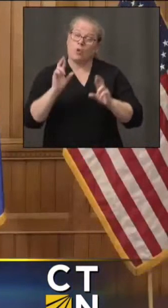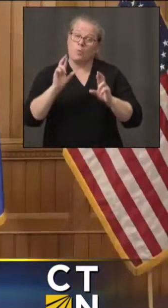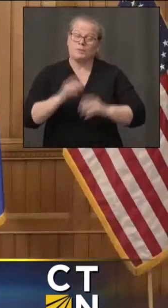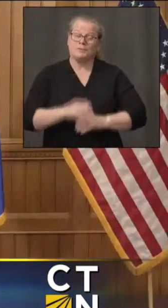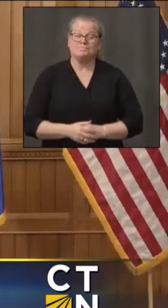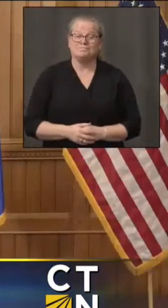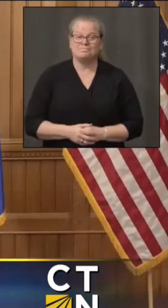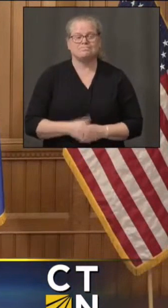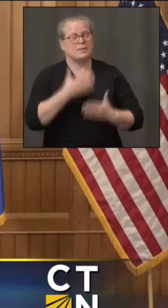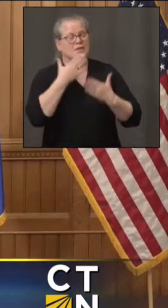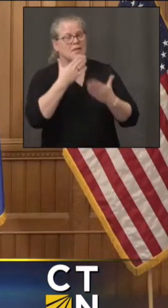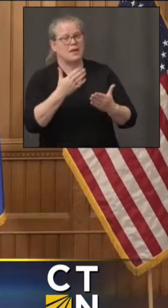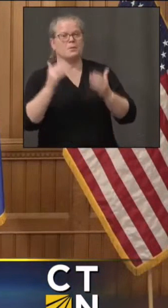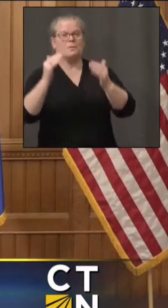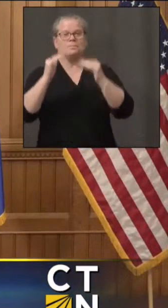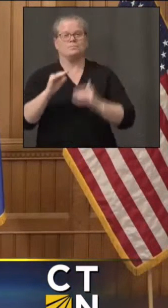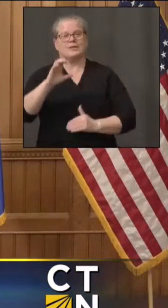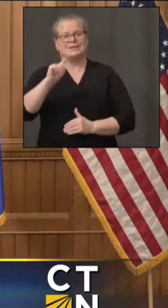CT News Junkie.